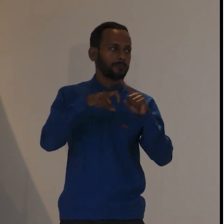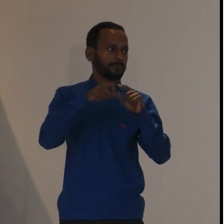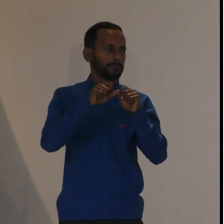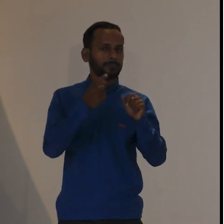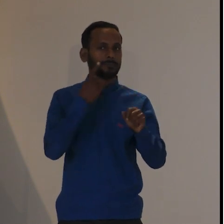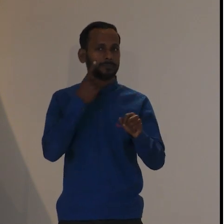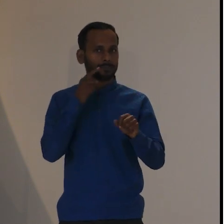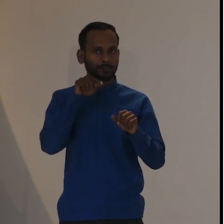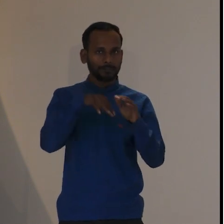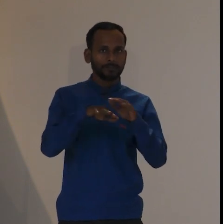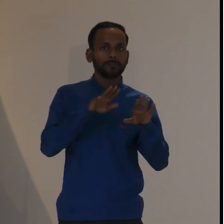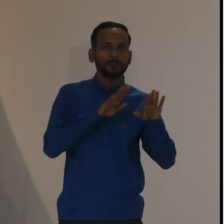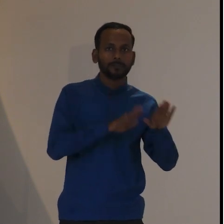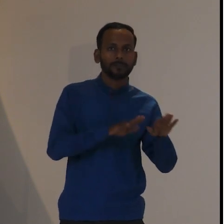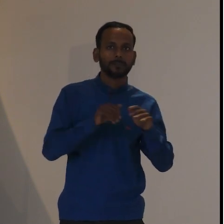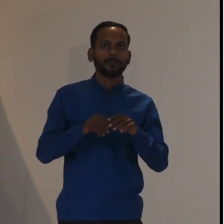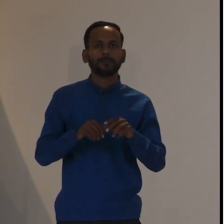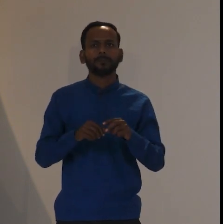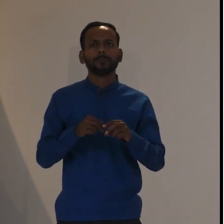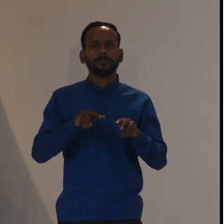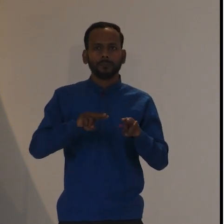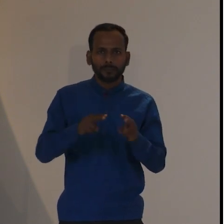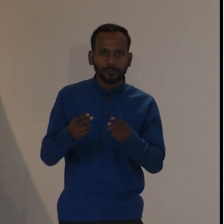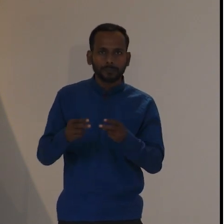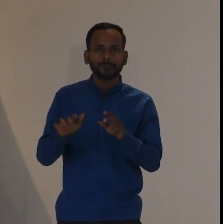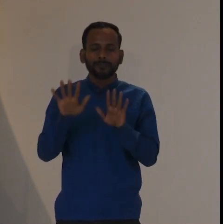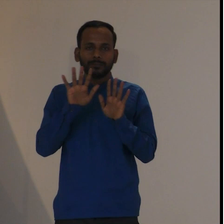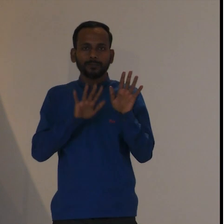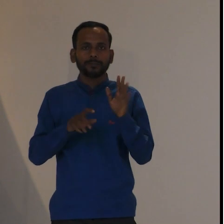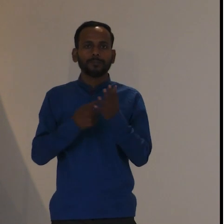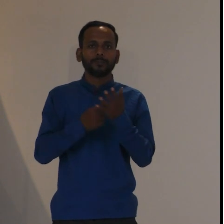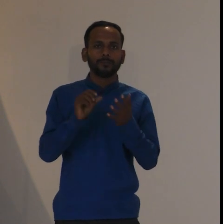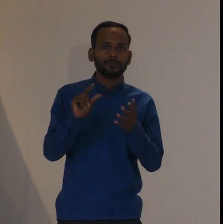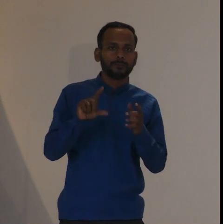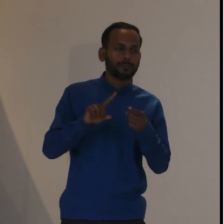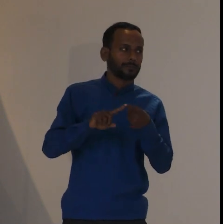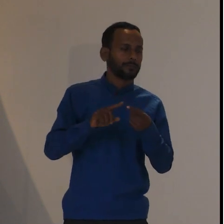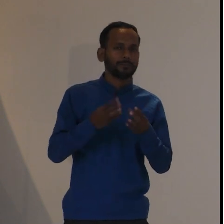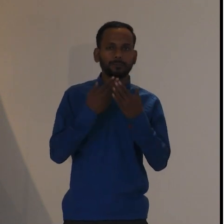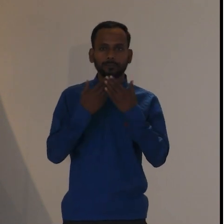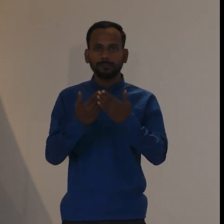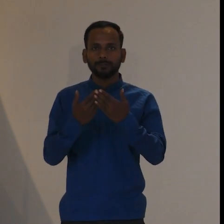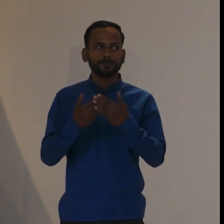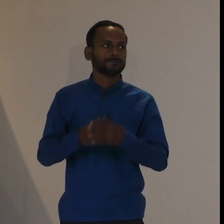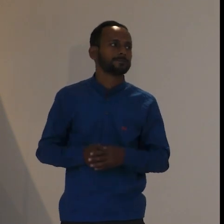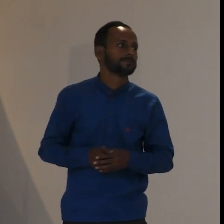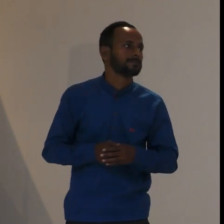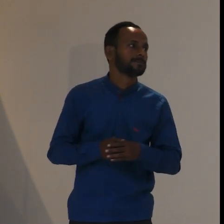be useful to view the role of animation in museums in the future. That's it. Thank you.